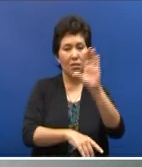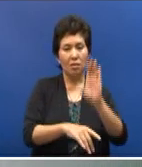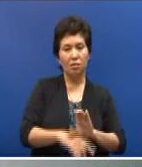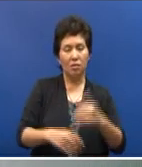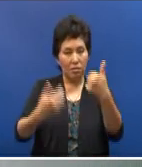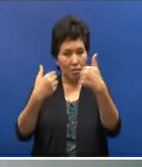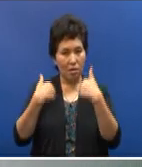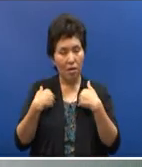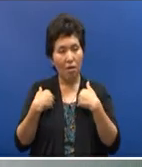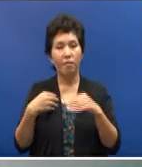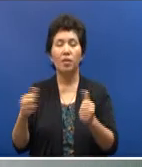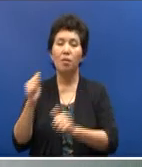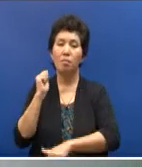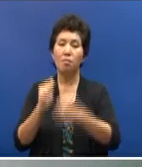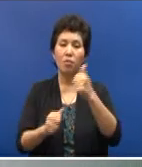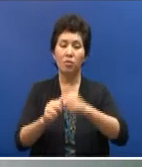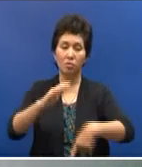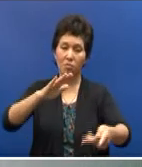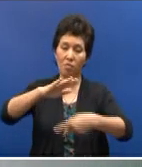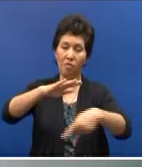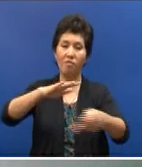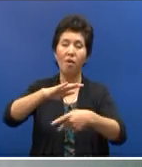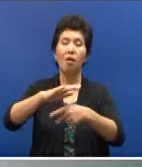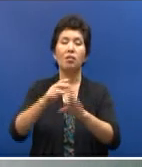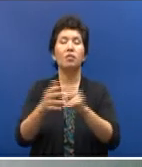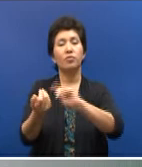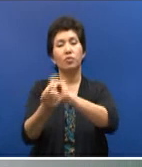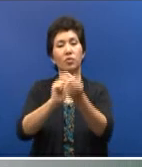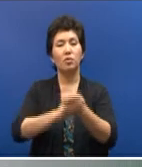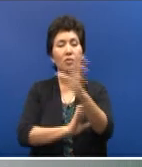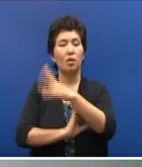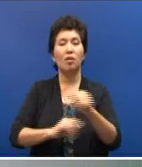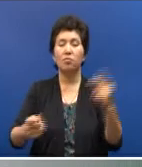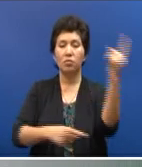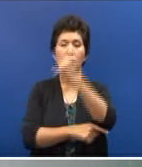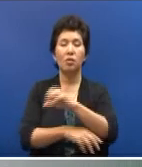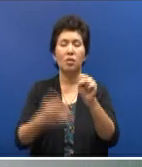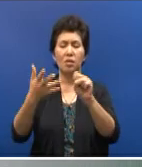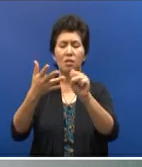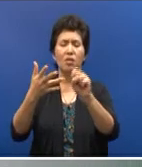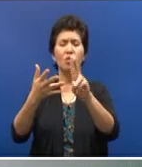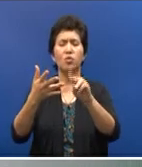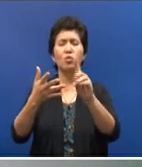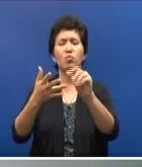has made the most profound change, and today, even a Sudra or